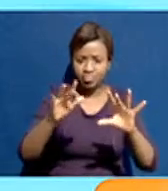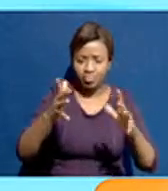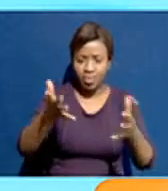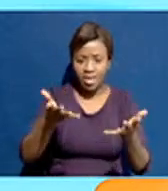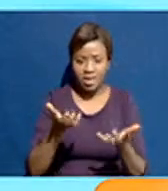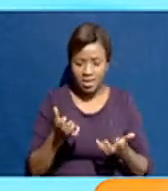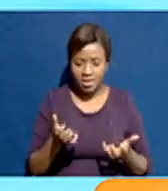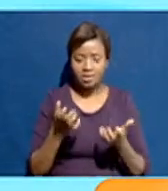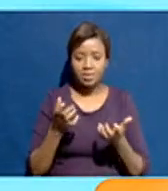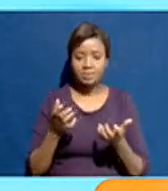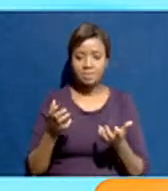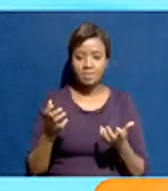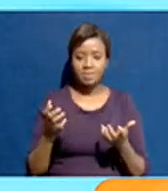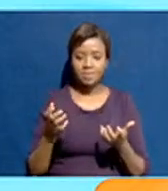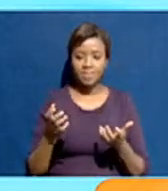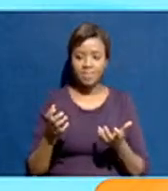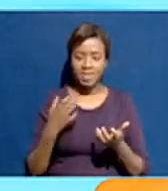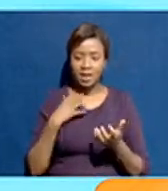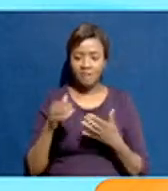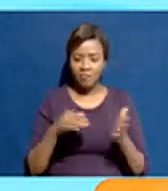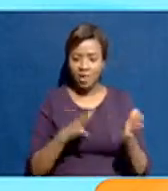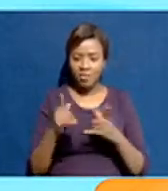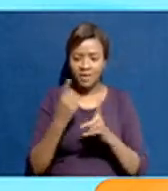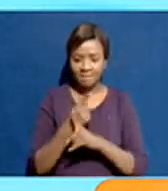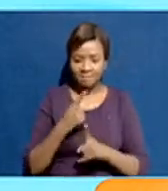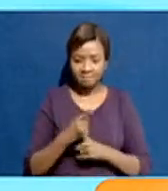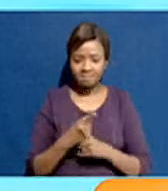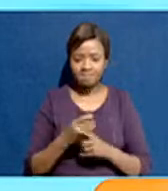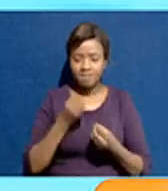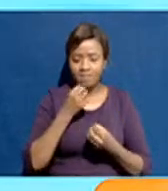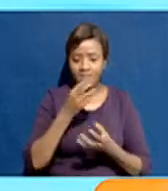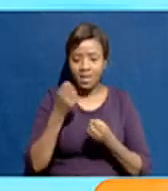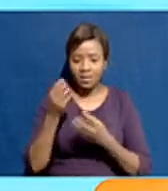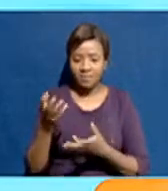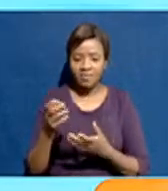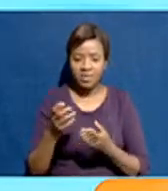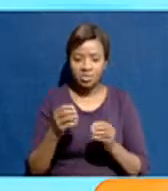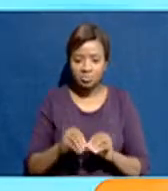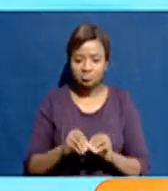have a lot of ways of packaging the message, a lot of